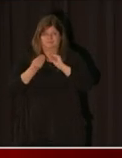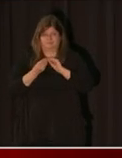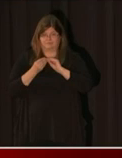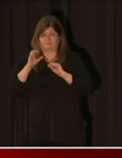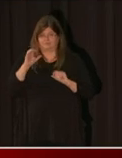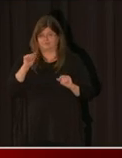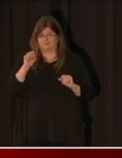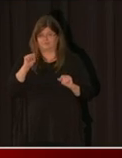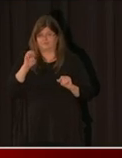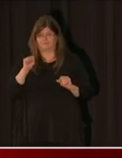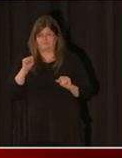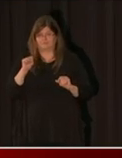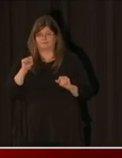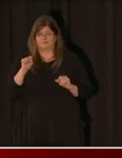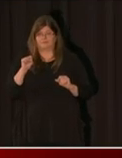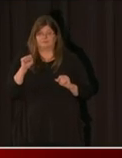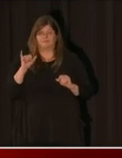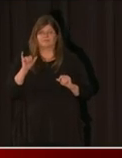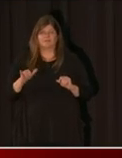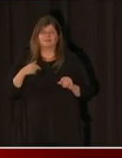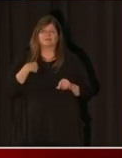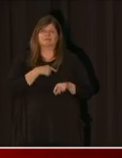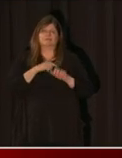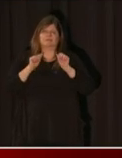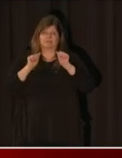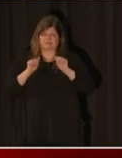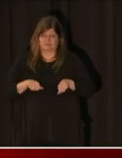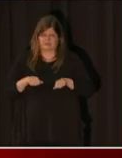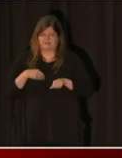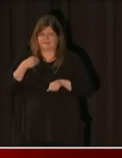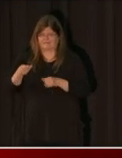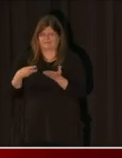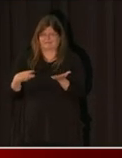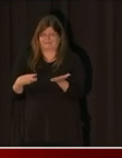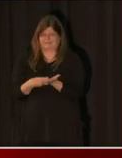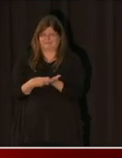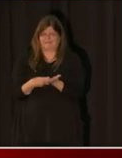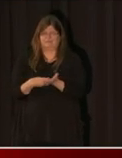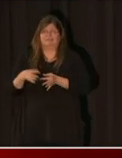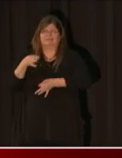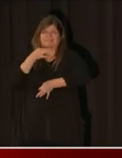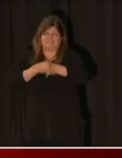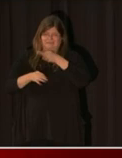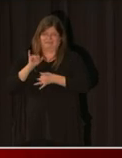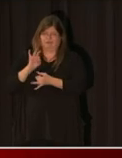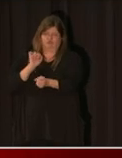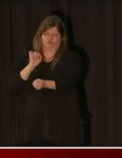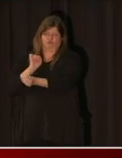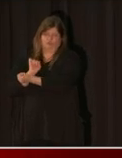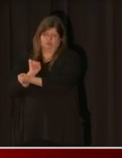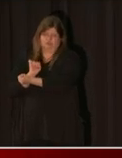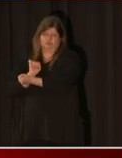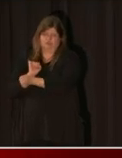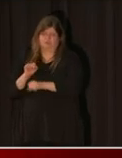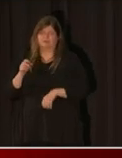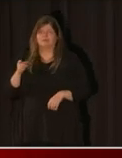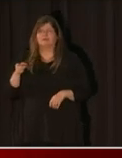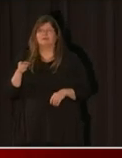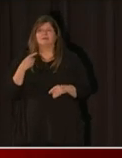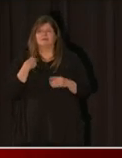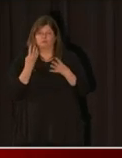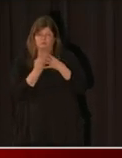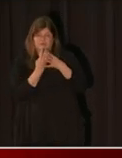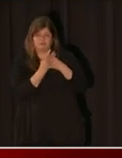citation release. We're medically screening prisoners before they enter our facilities. We're screening all of our